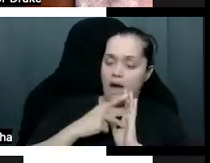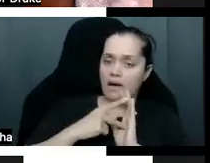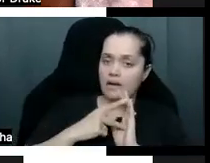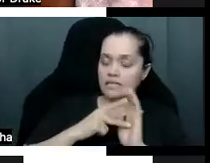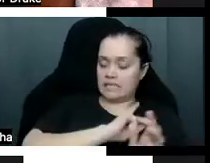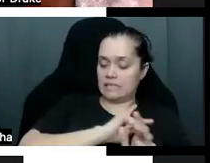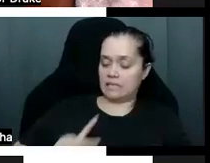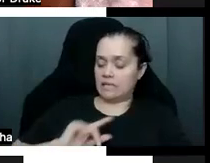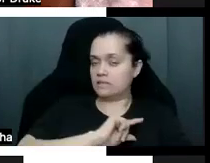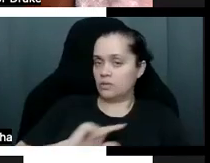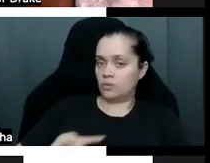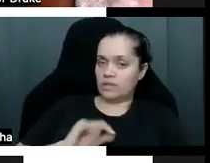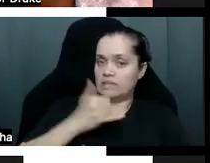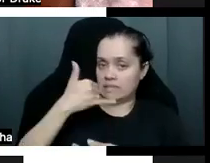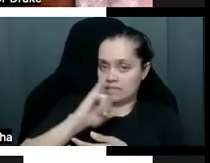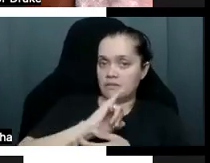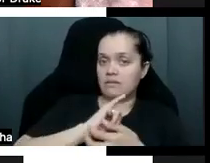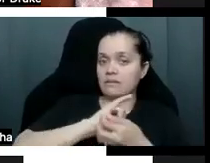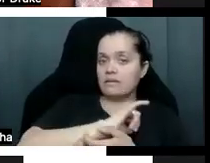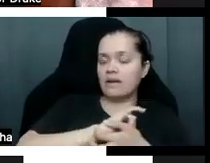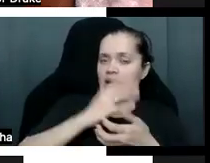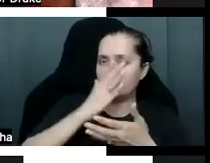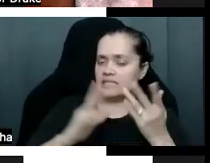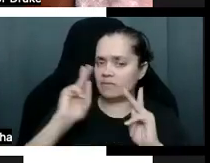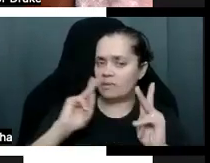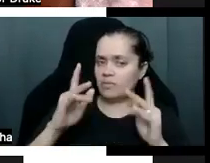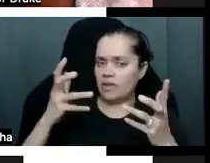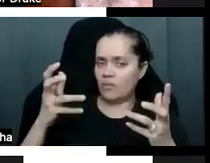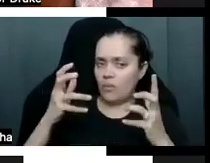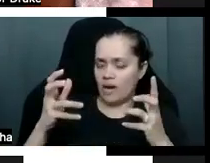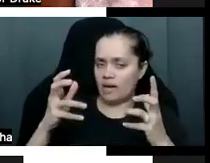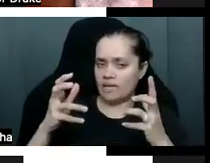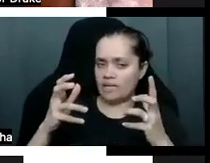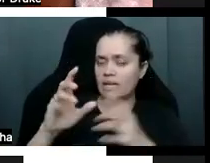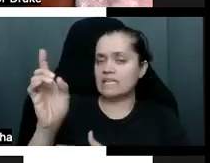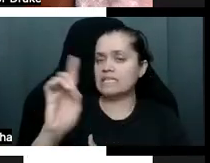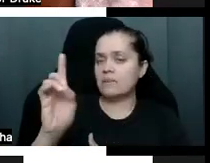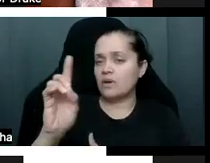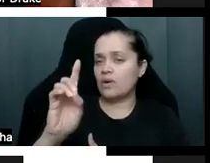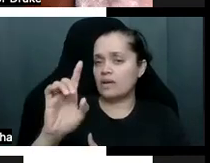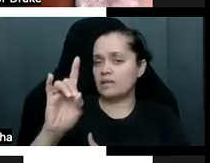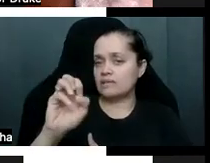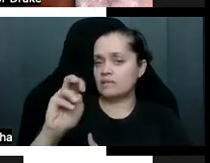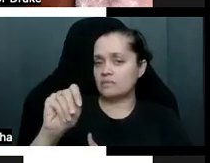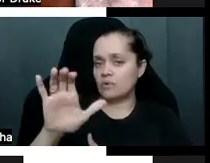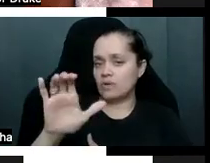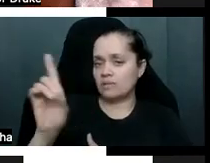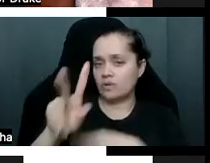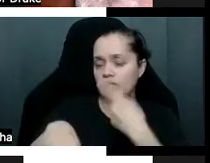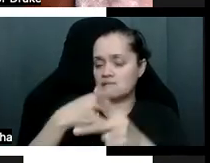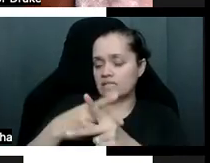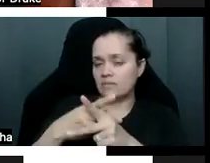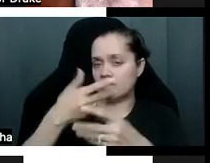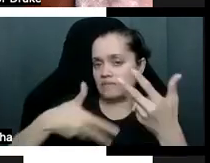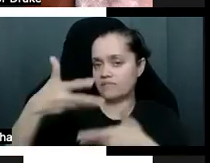monarchy, and there were those who really wanted a democratic sort of society.